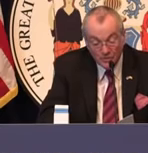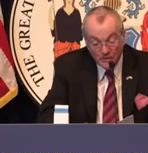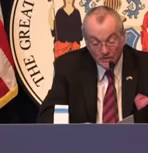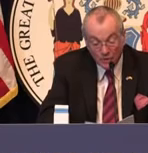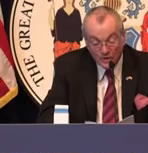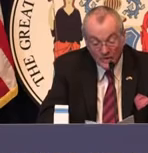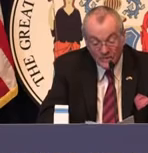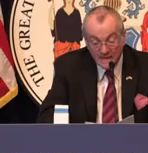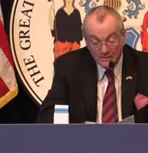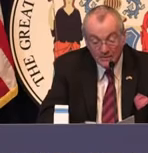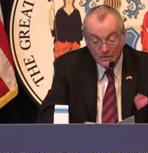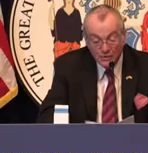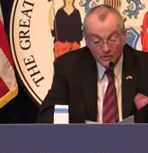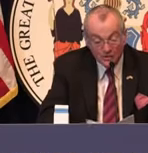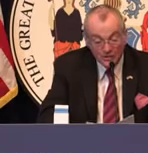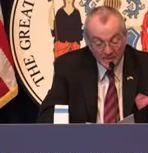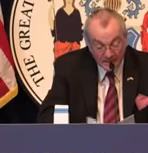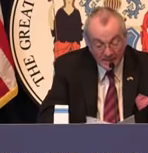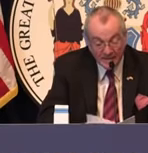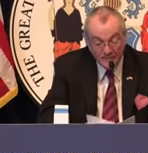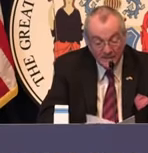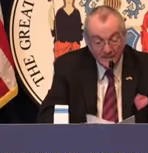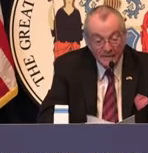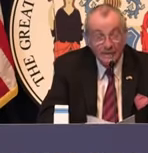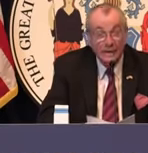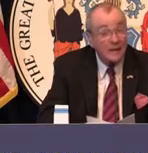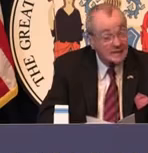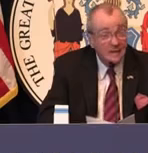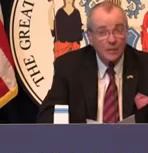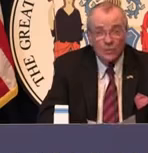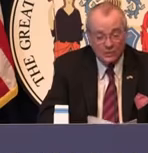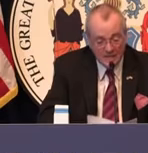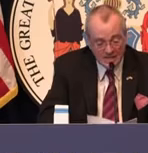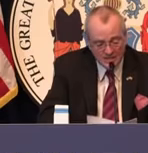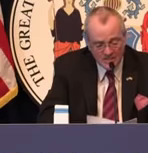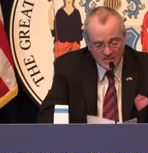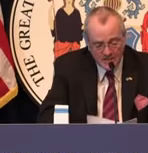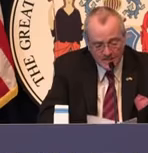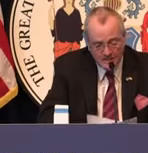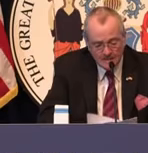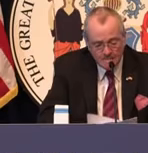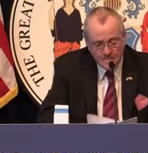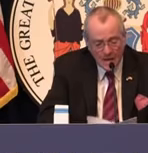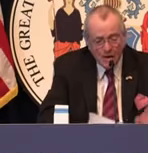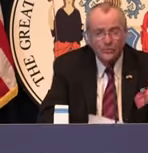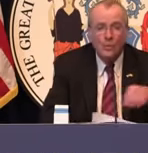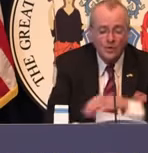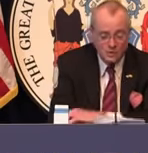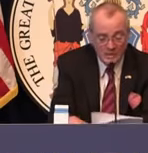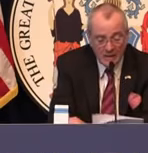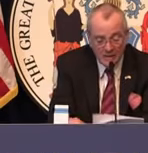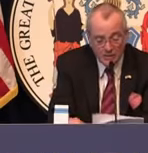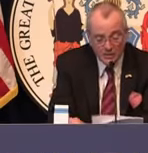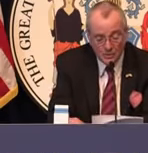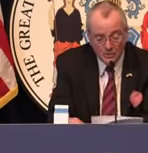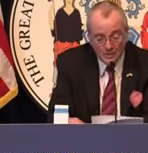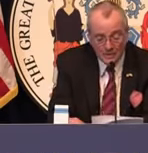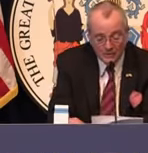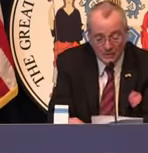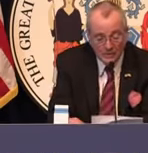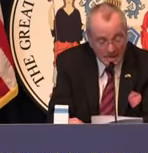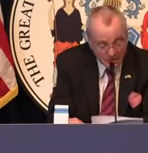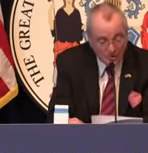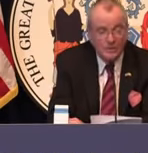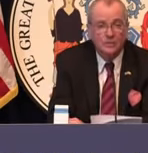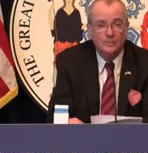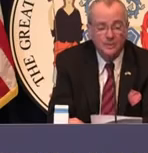for the tremendous work they have been able to do in such a limited time, and that time was of the essence. I also wish to acknowledge two of the